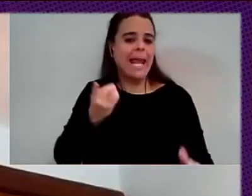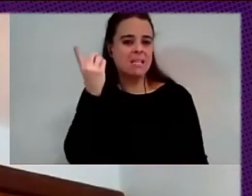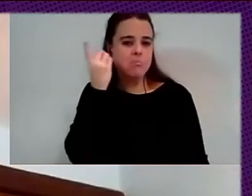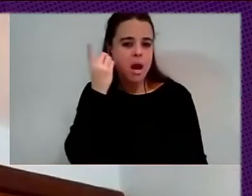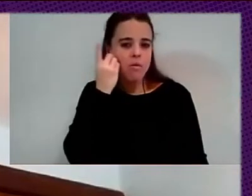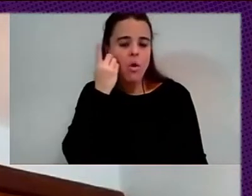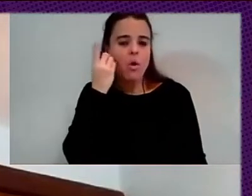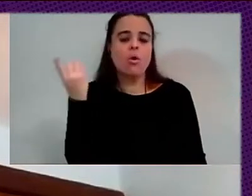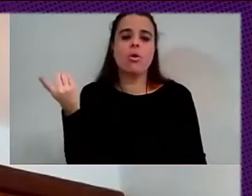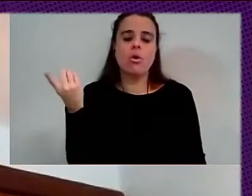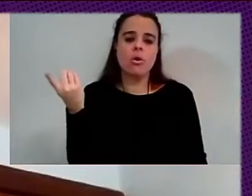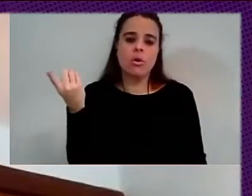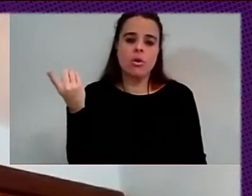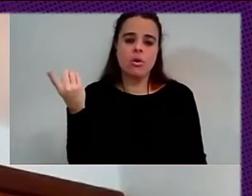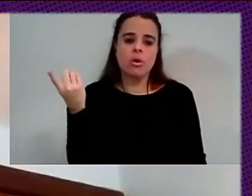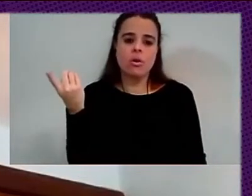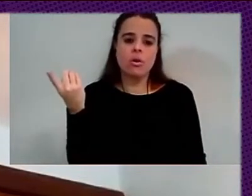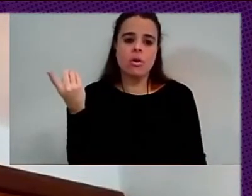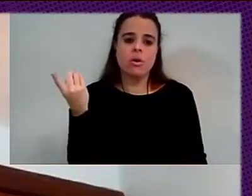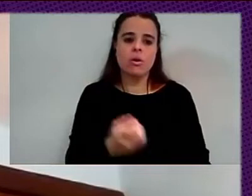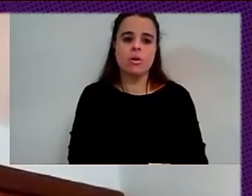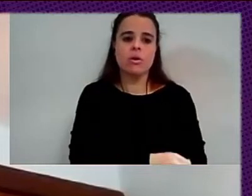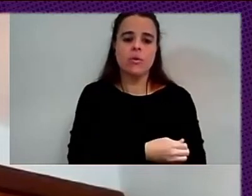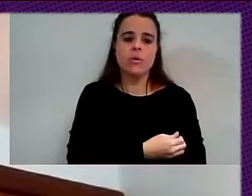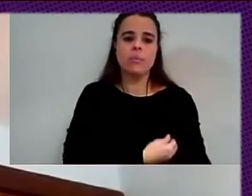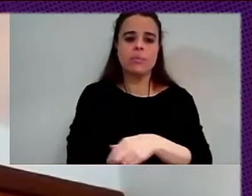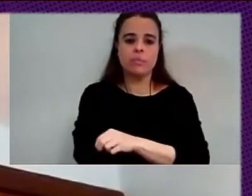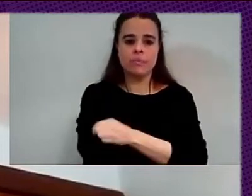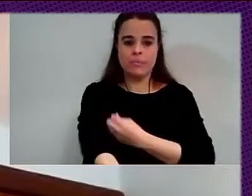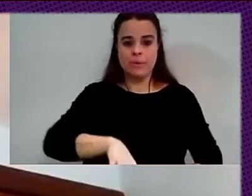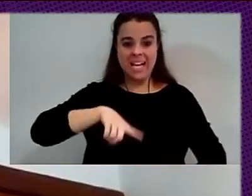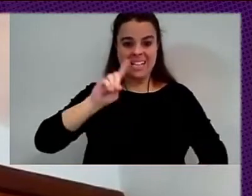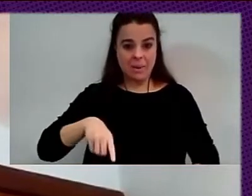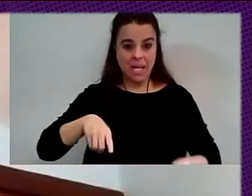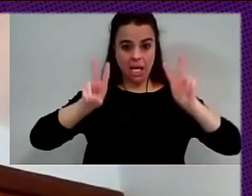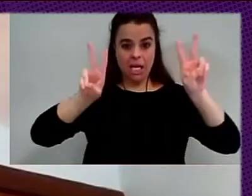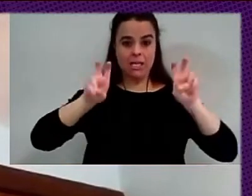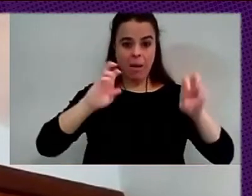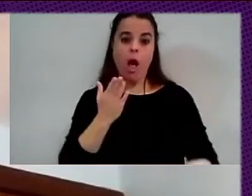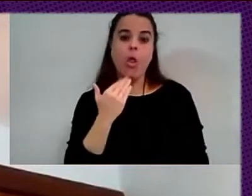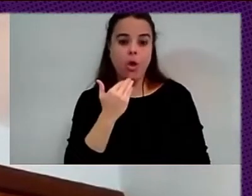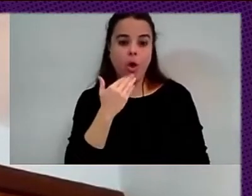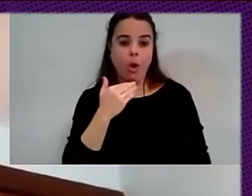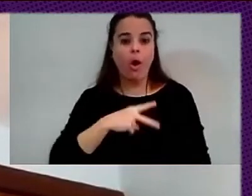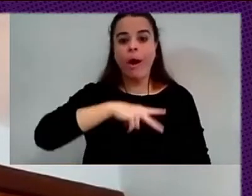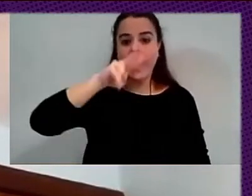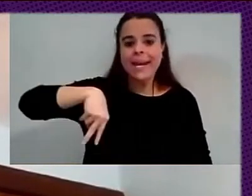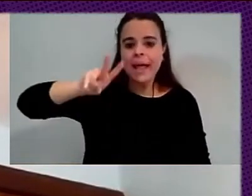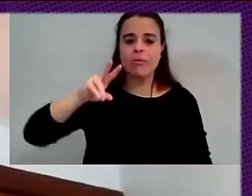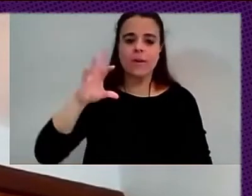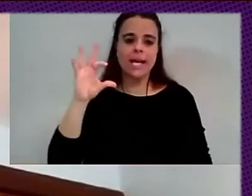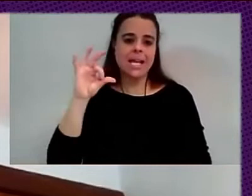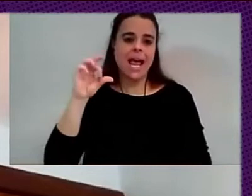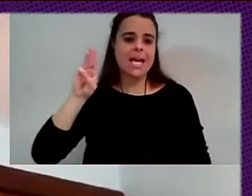anything, office suites, entertainment with Netflix and Spotify, and so on, transportation with